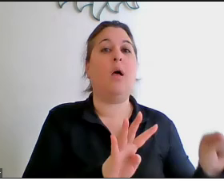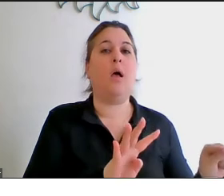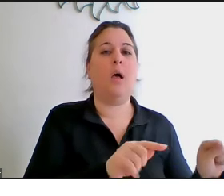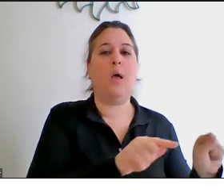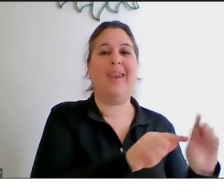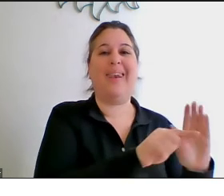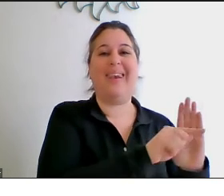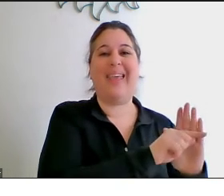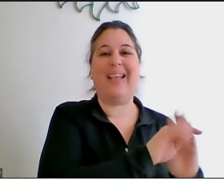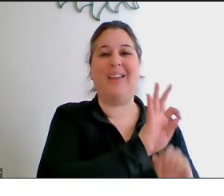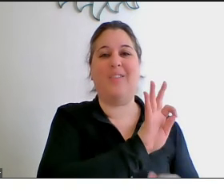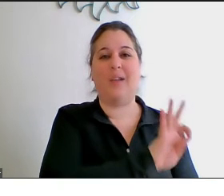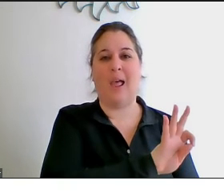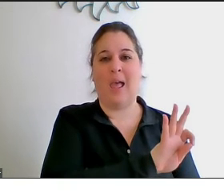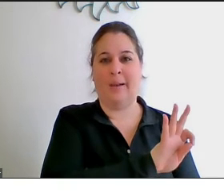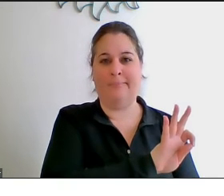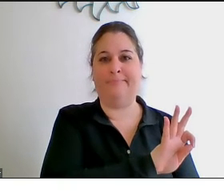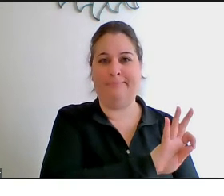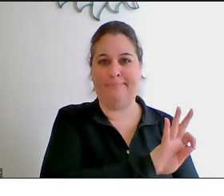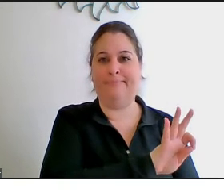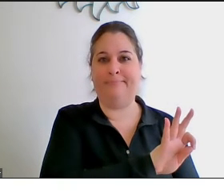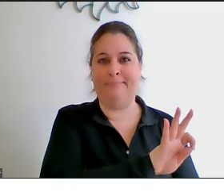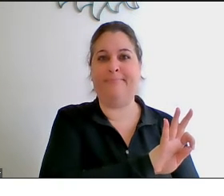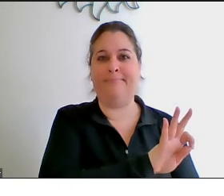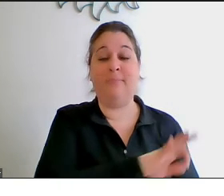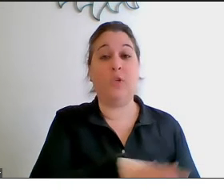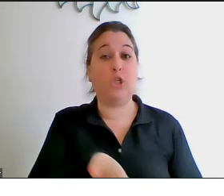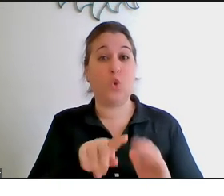I end up at -9.